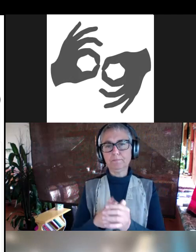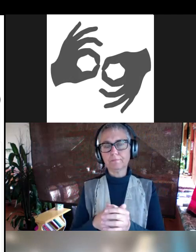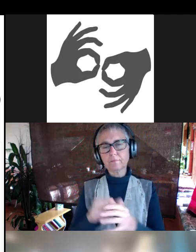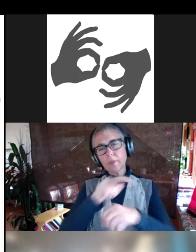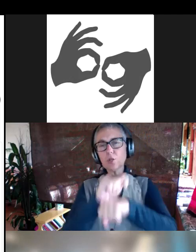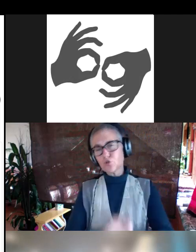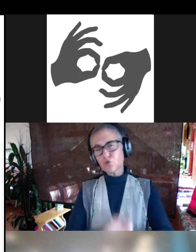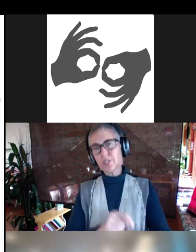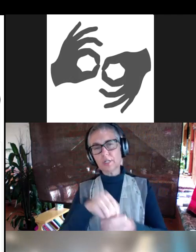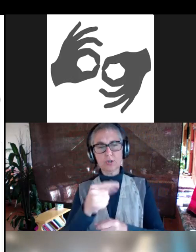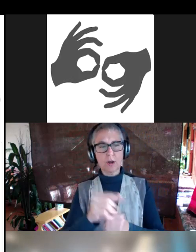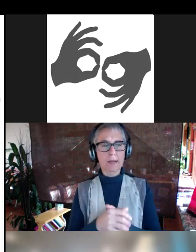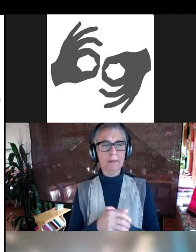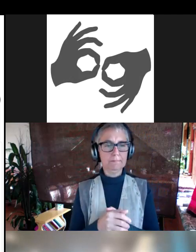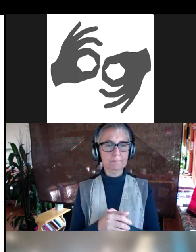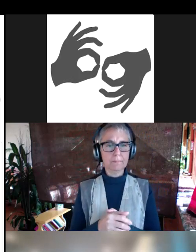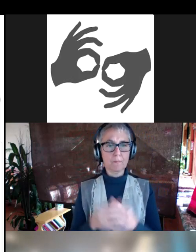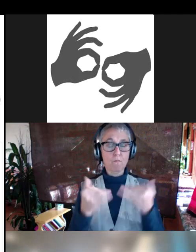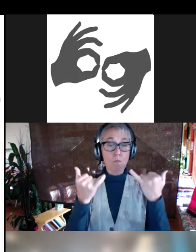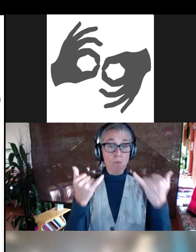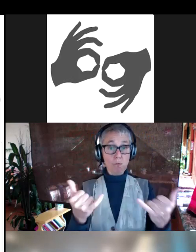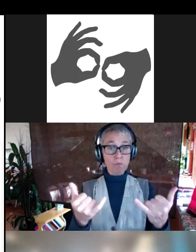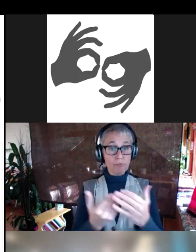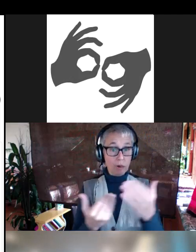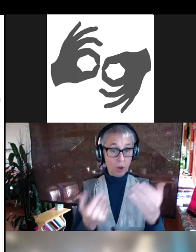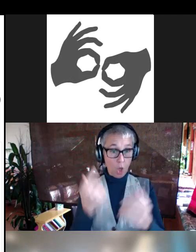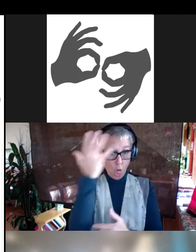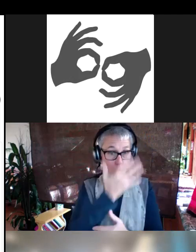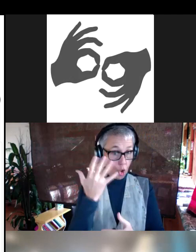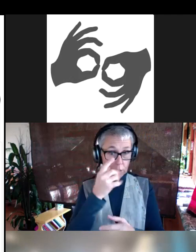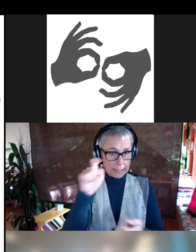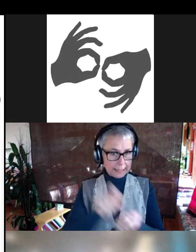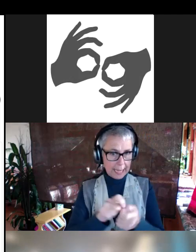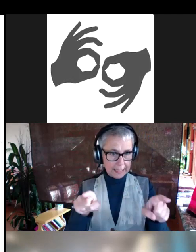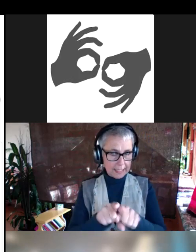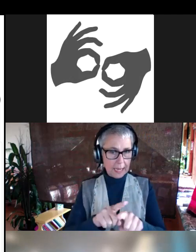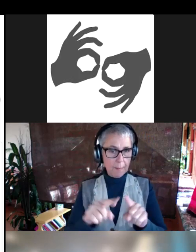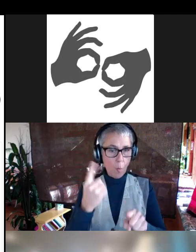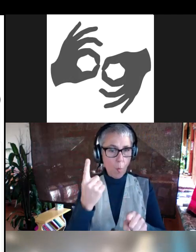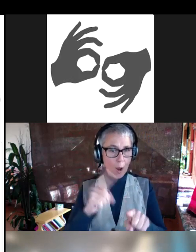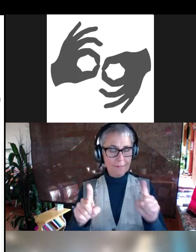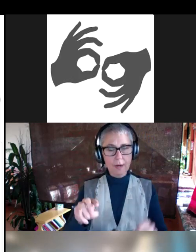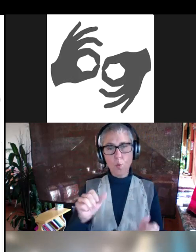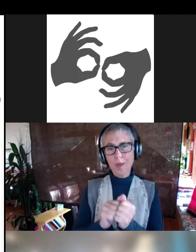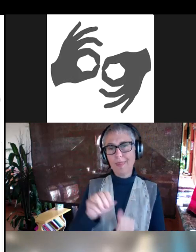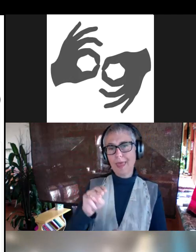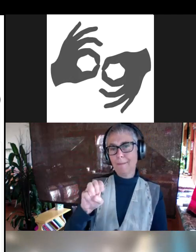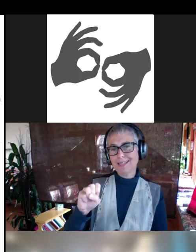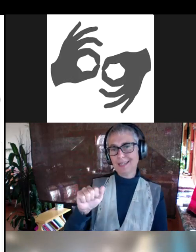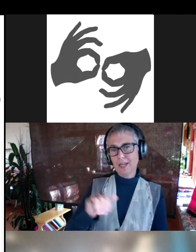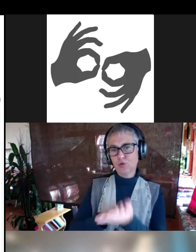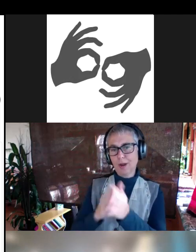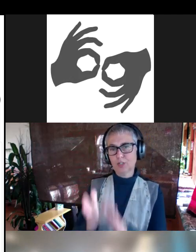Transformer. This plot is exactly the same as the last one. The only difference is that we use the MSA Transformer for training data collection. And we see